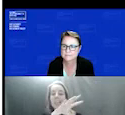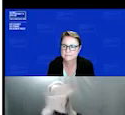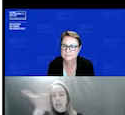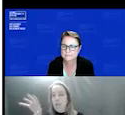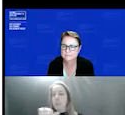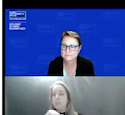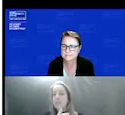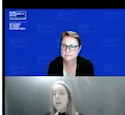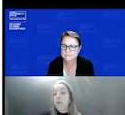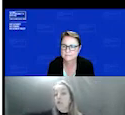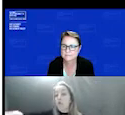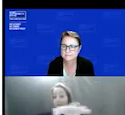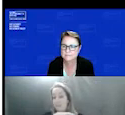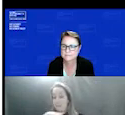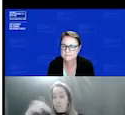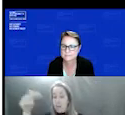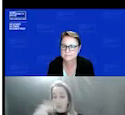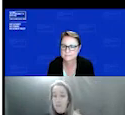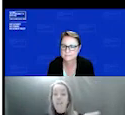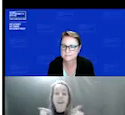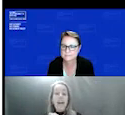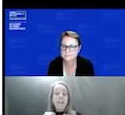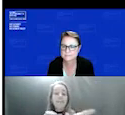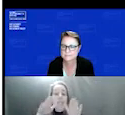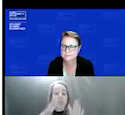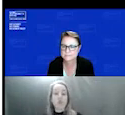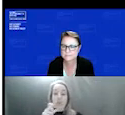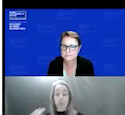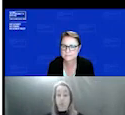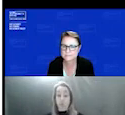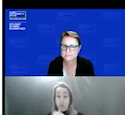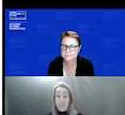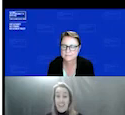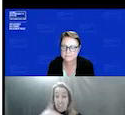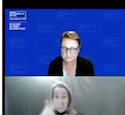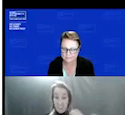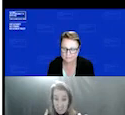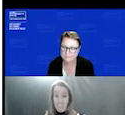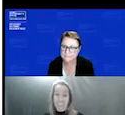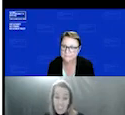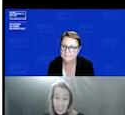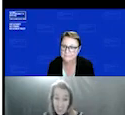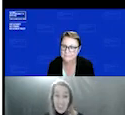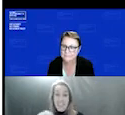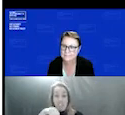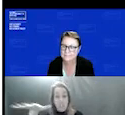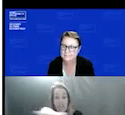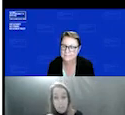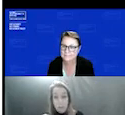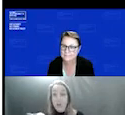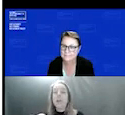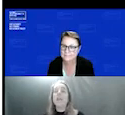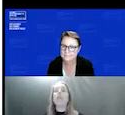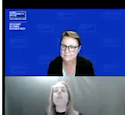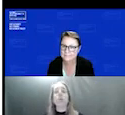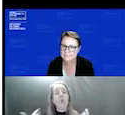project. As a pedestrian, as somebody who uses the facility, who lives in the neighborhood, there are